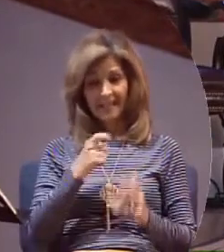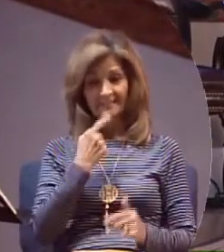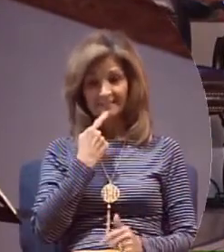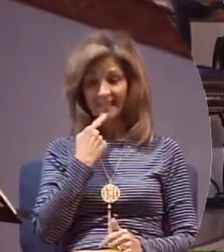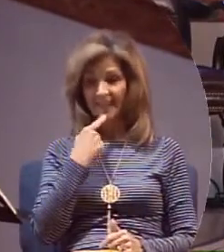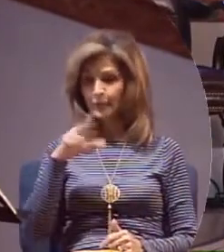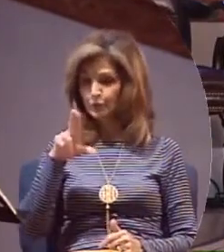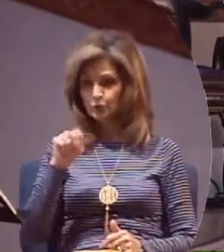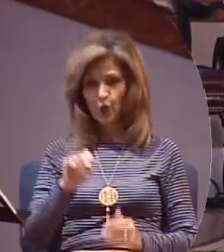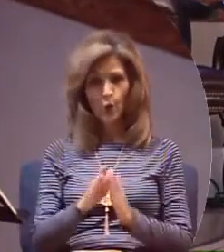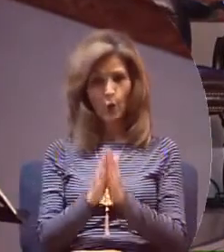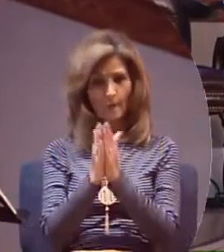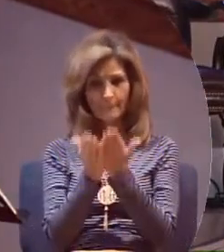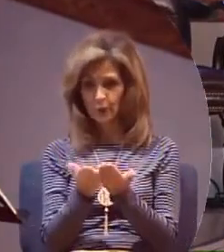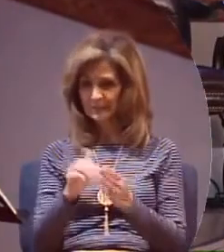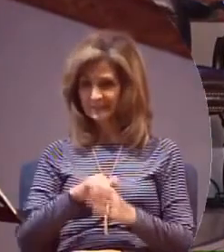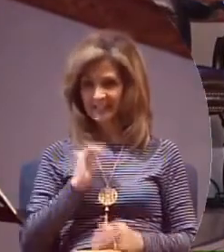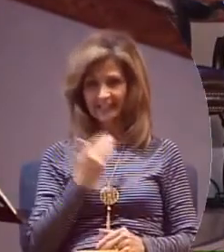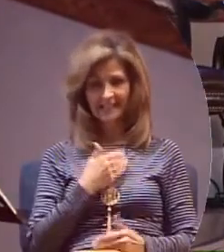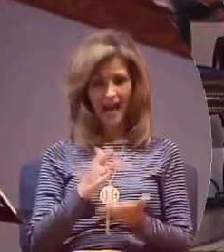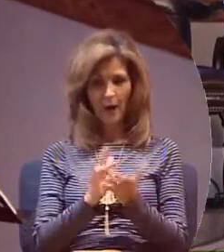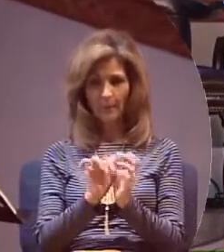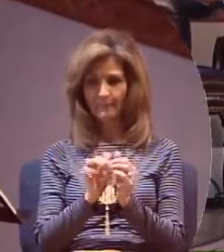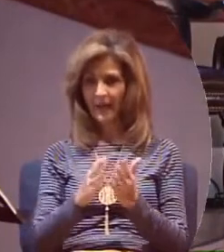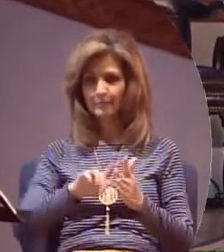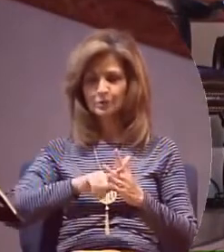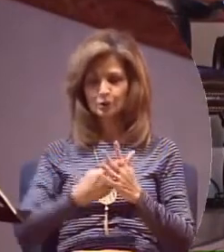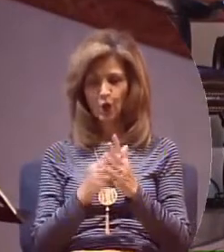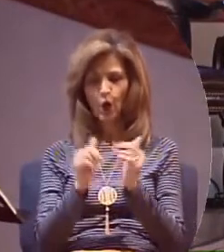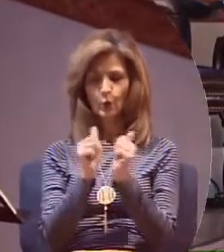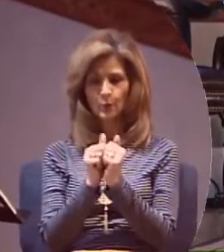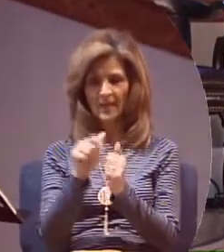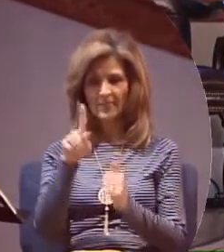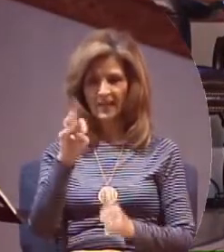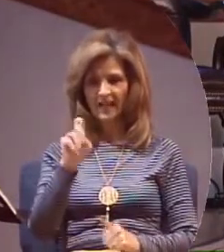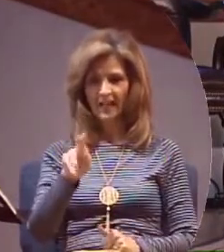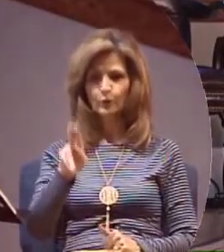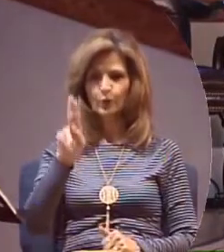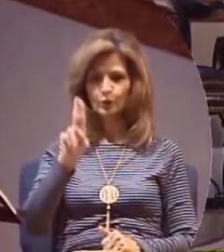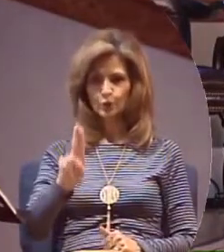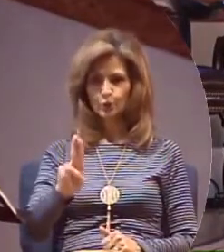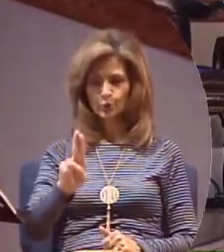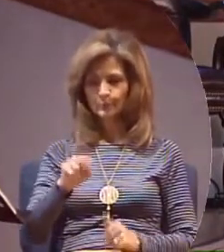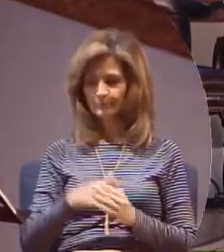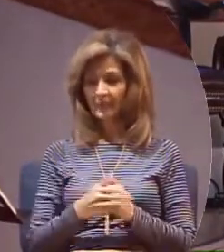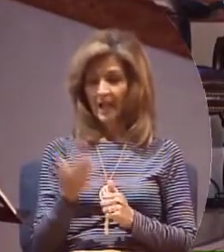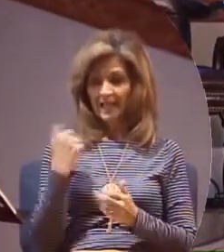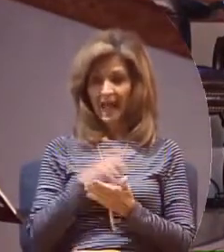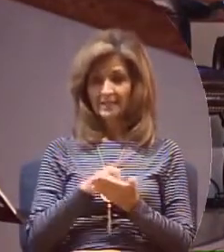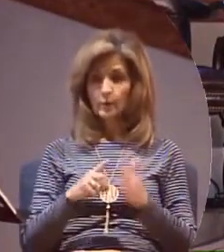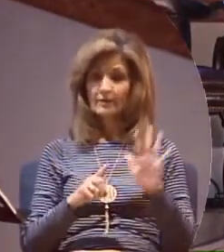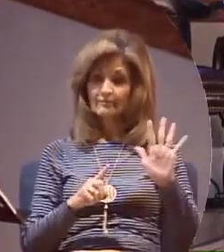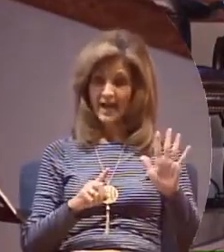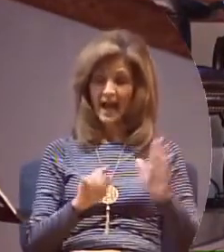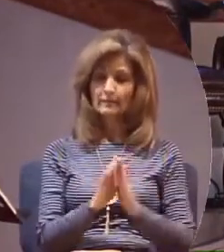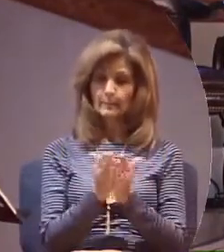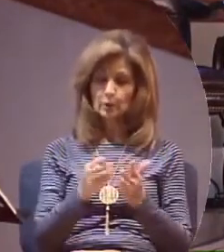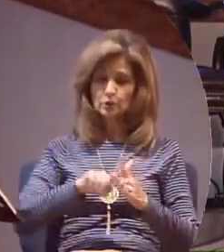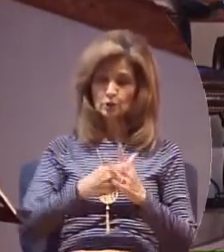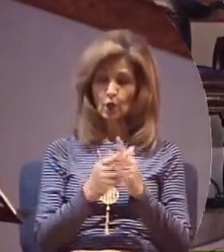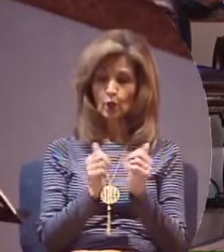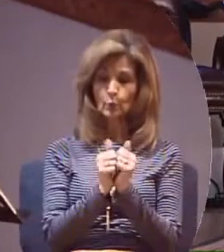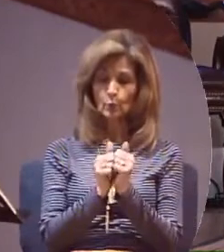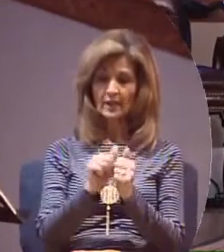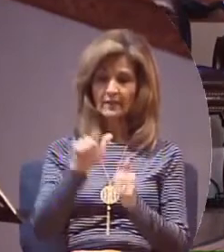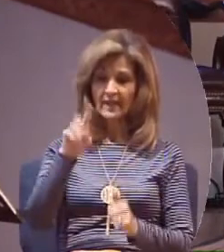no books in our Bible that begin with the letter U. Last week we had five books that begin with the letter